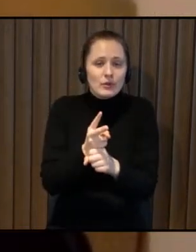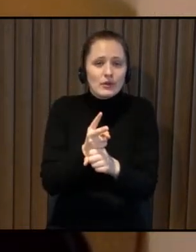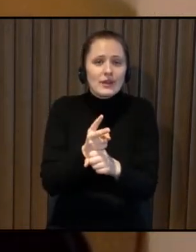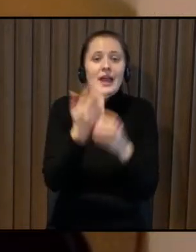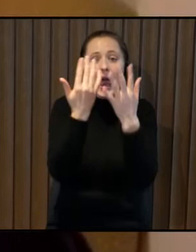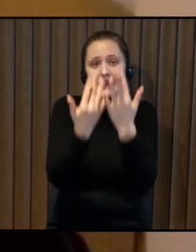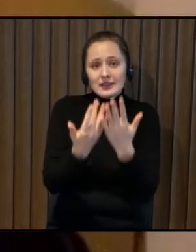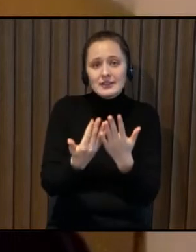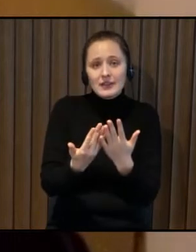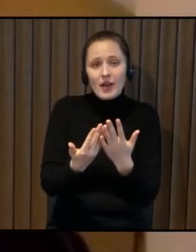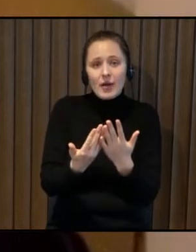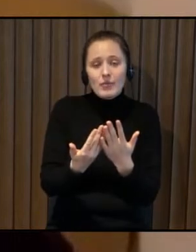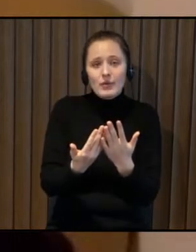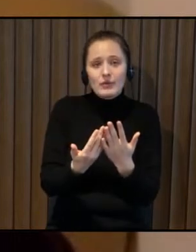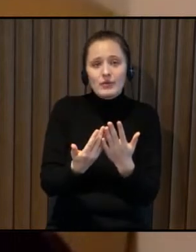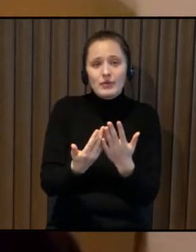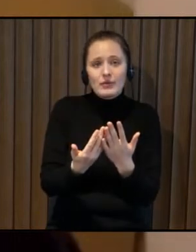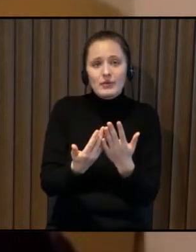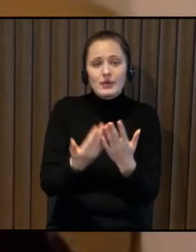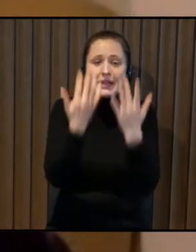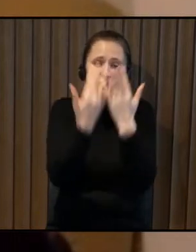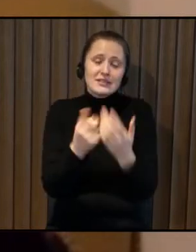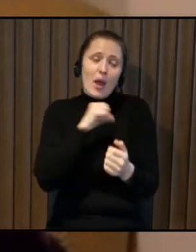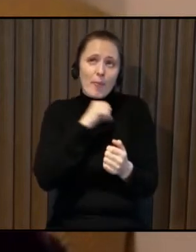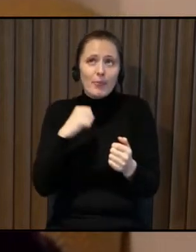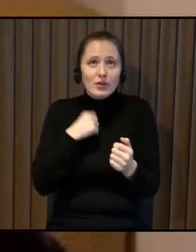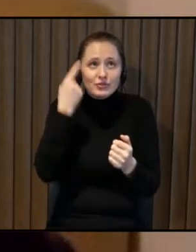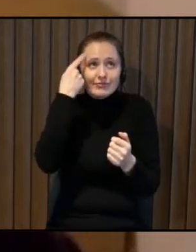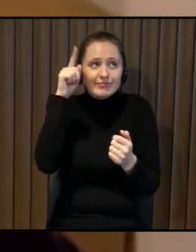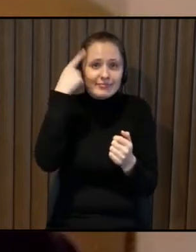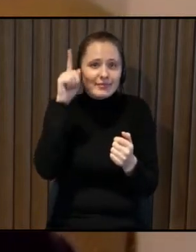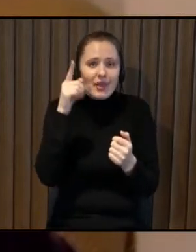she is more open to engaging into a conversation